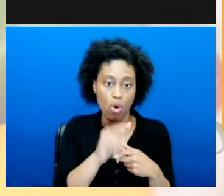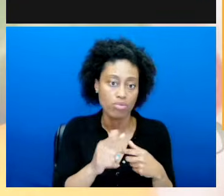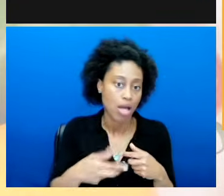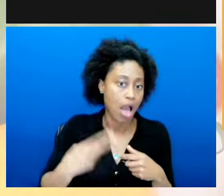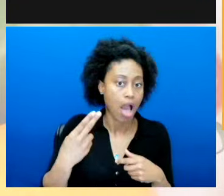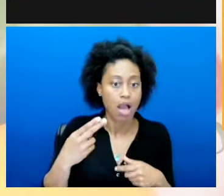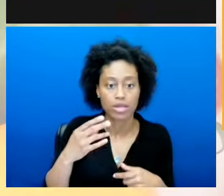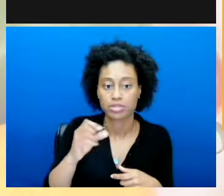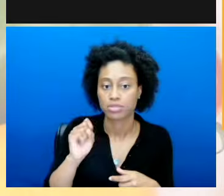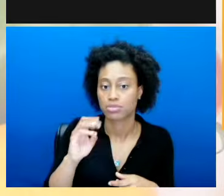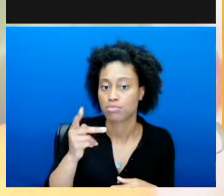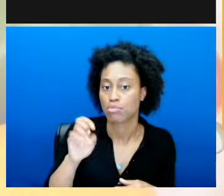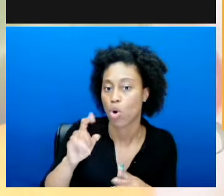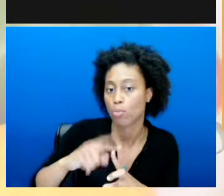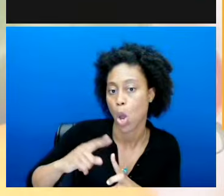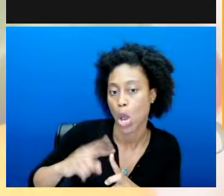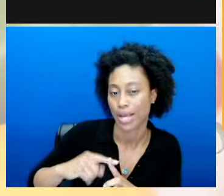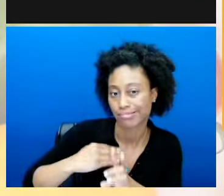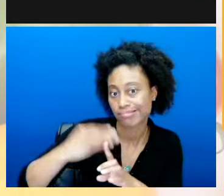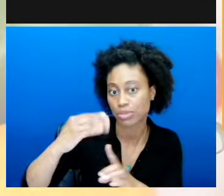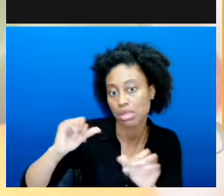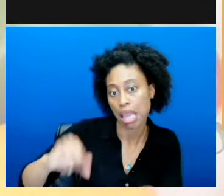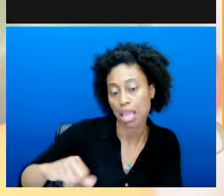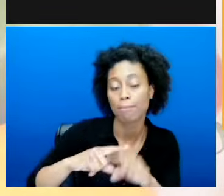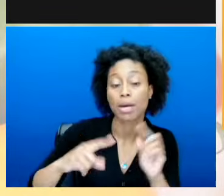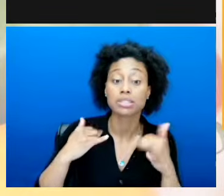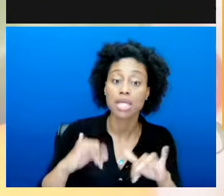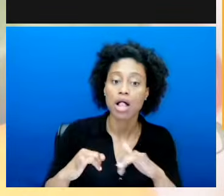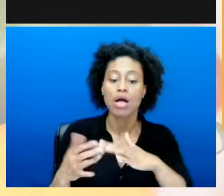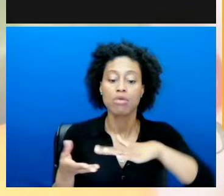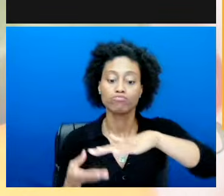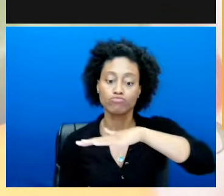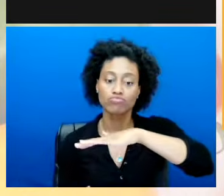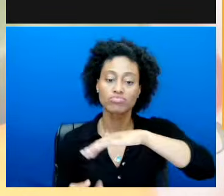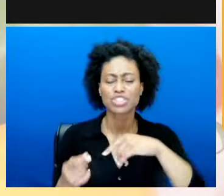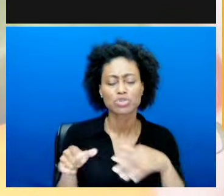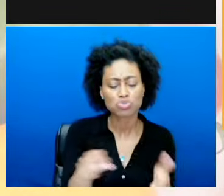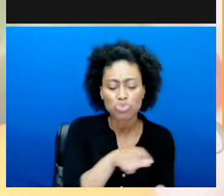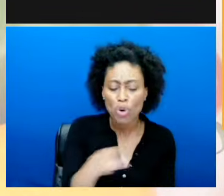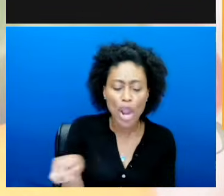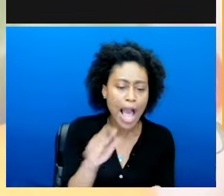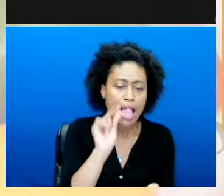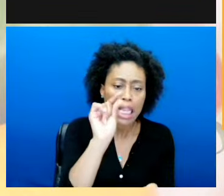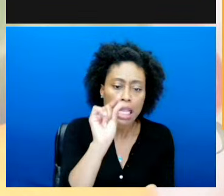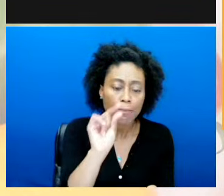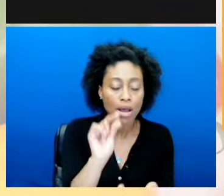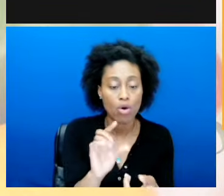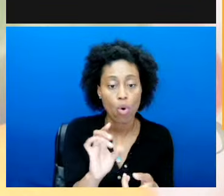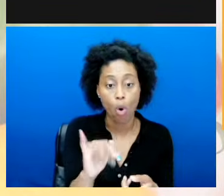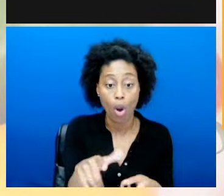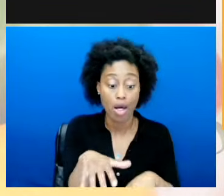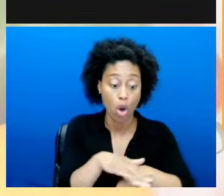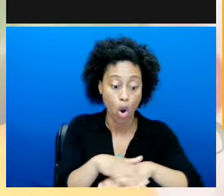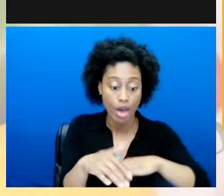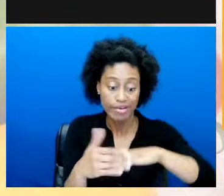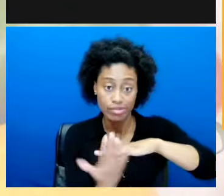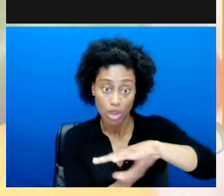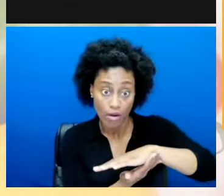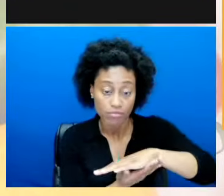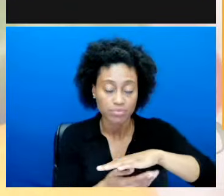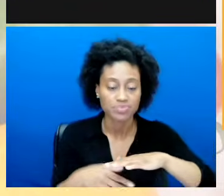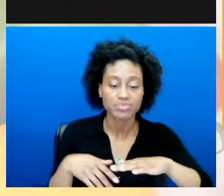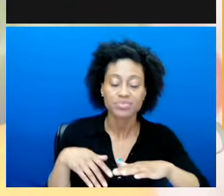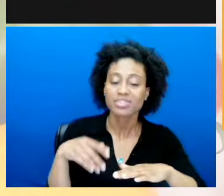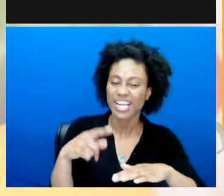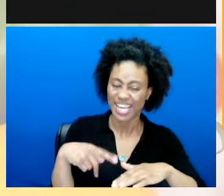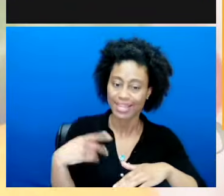But yeah, you can oven fry, and that just involves spraying a thin layer of oil over the surface of whatever you're cooking to get that